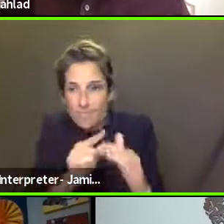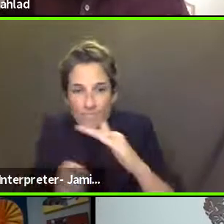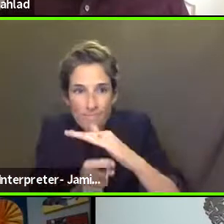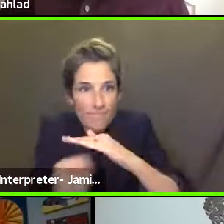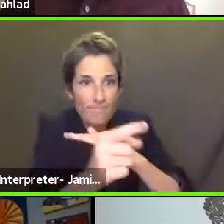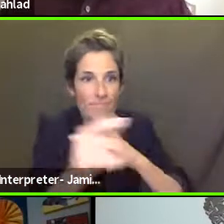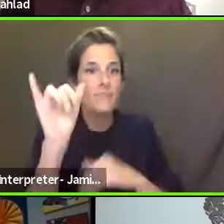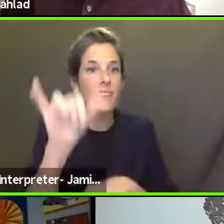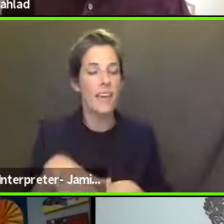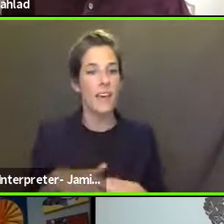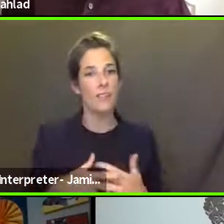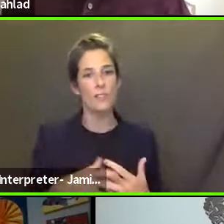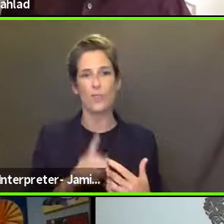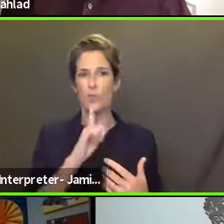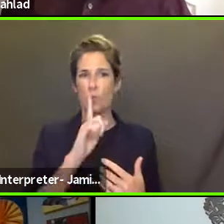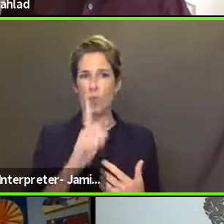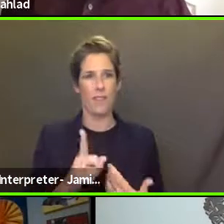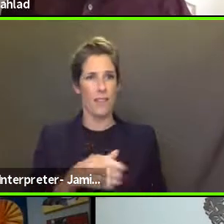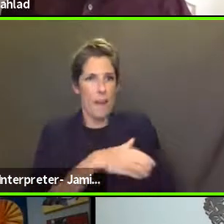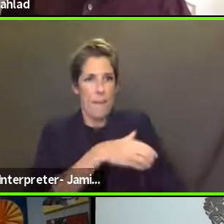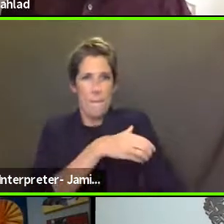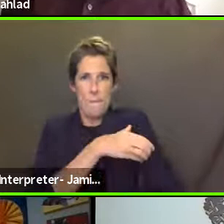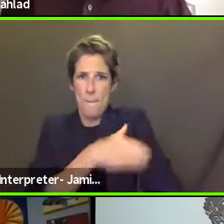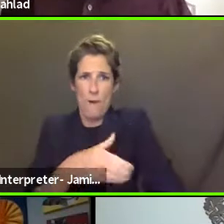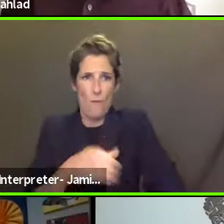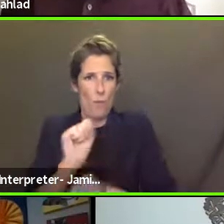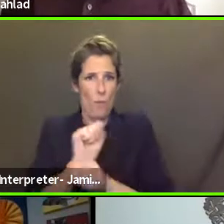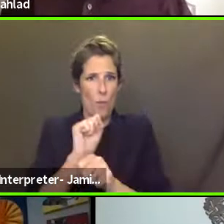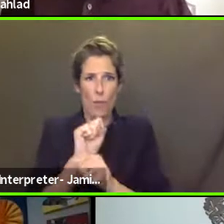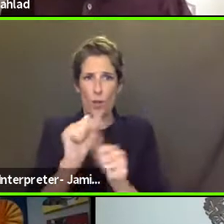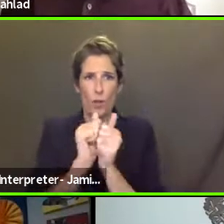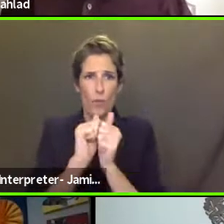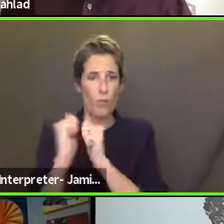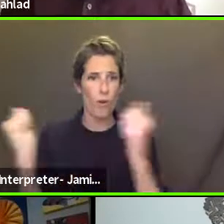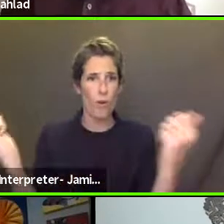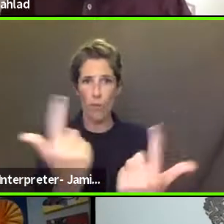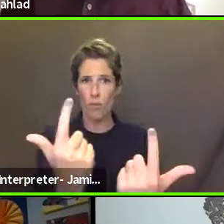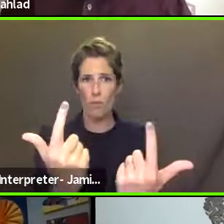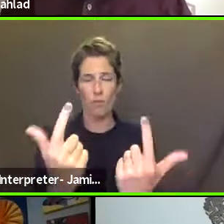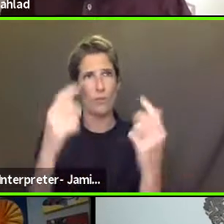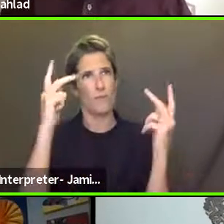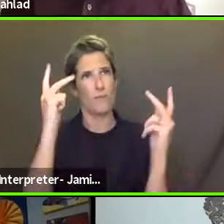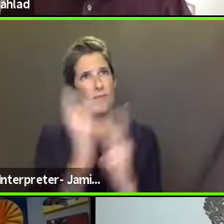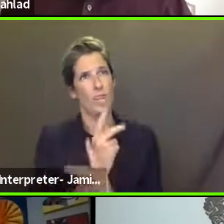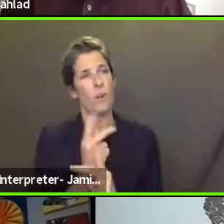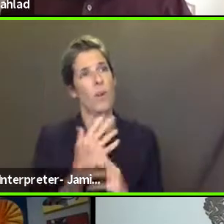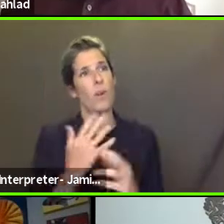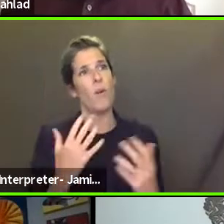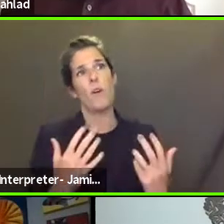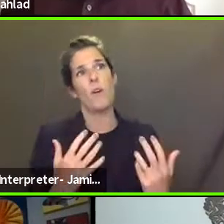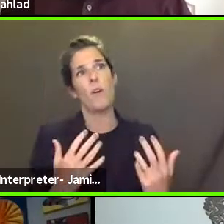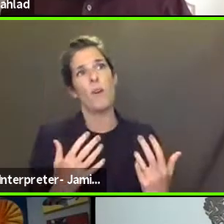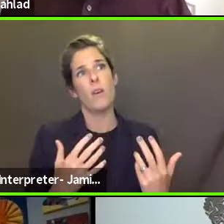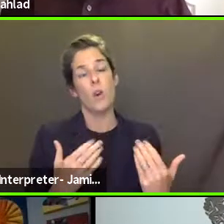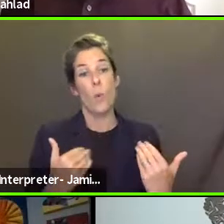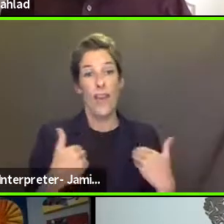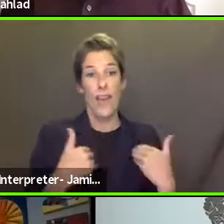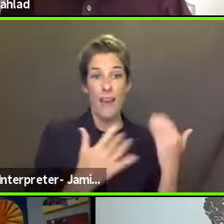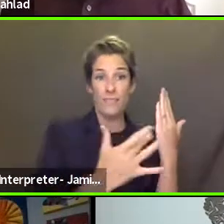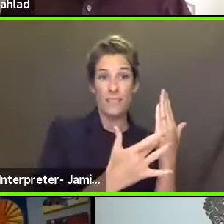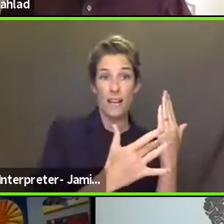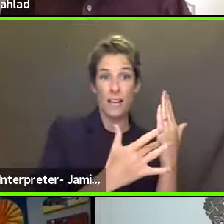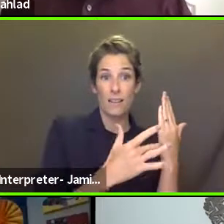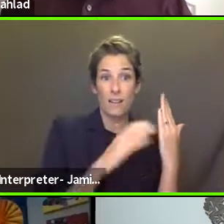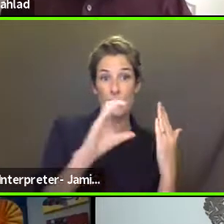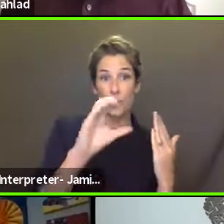working with you all and in this series is, you know, questioning the idea that there's these technological